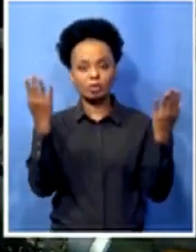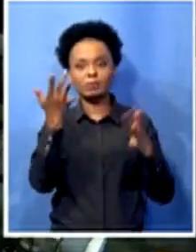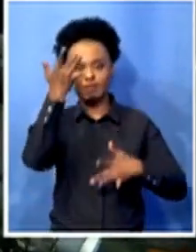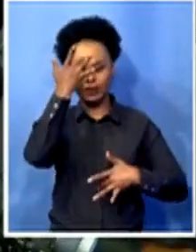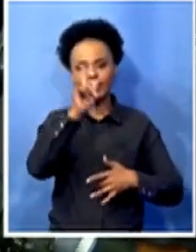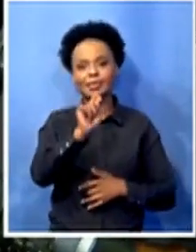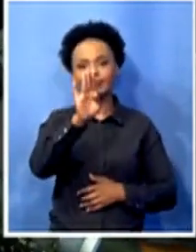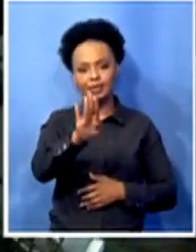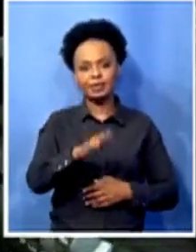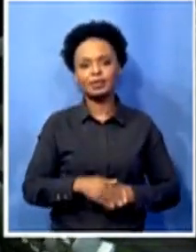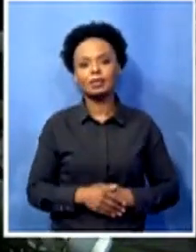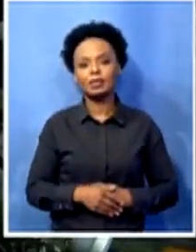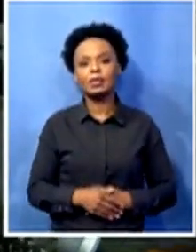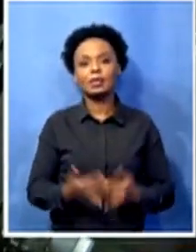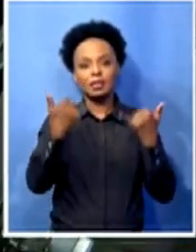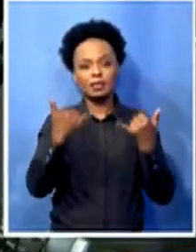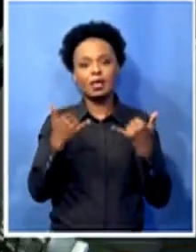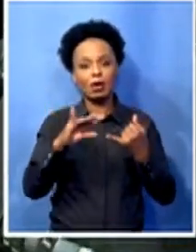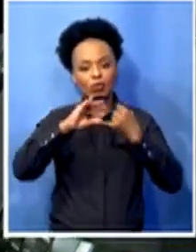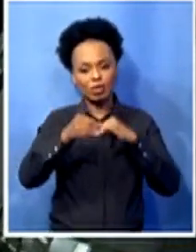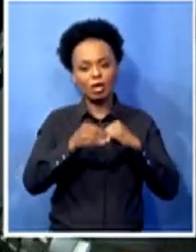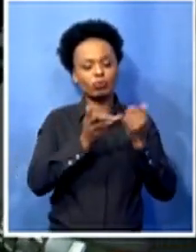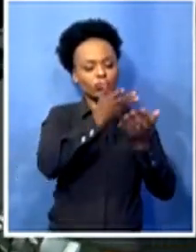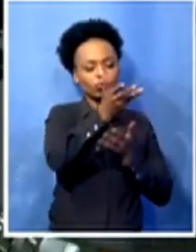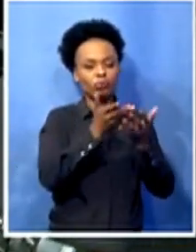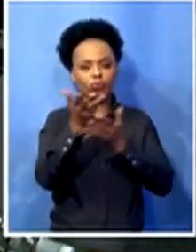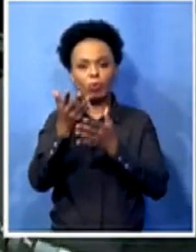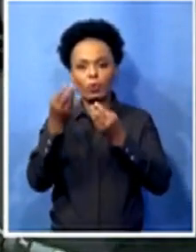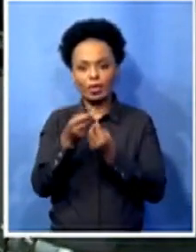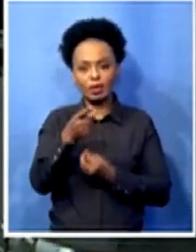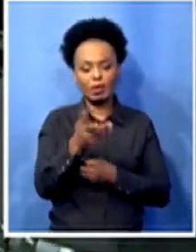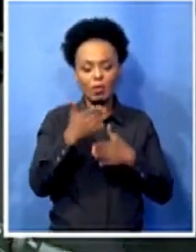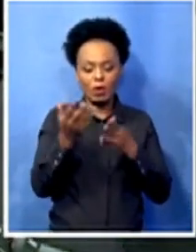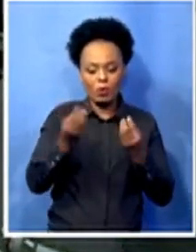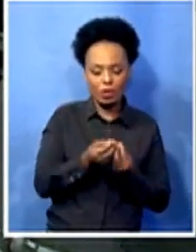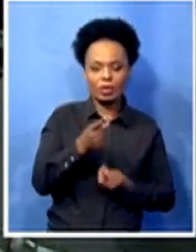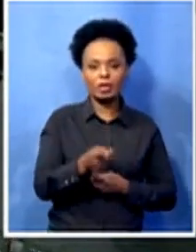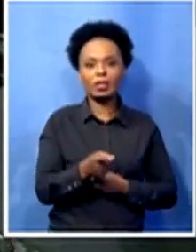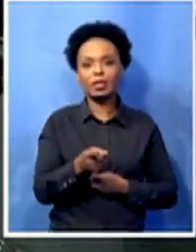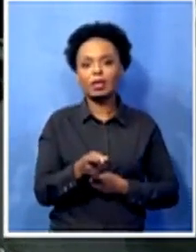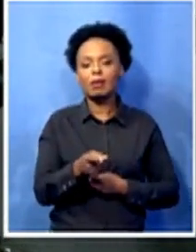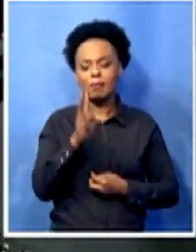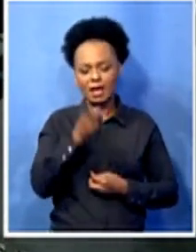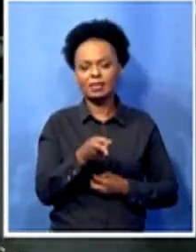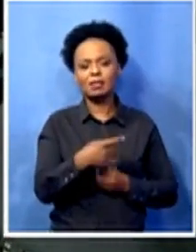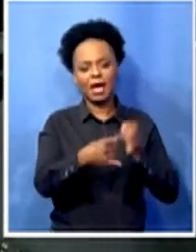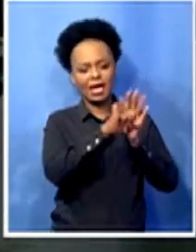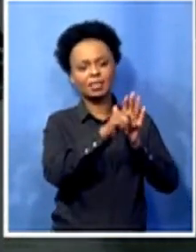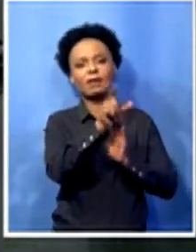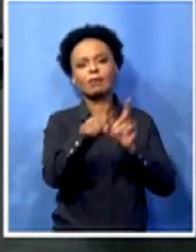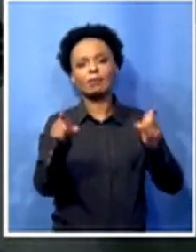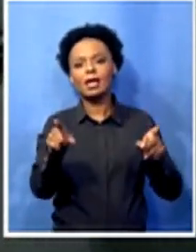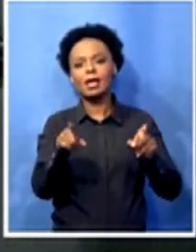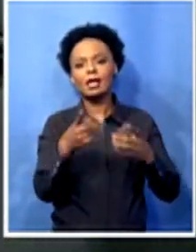nani sibathole labo bantu sibascreene bese siyaba initiate ku treatment.